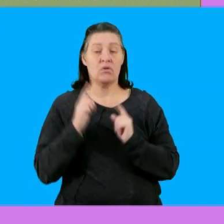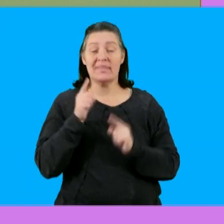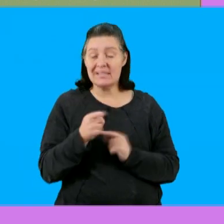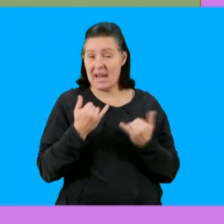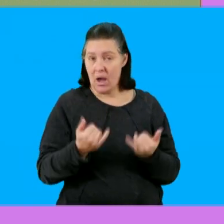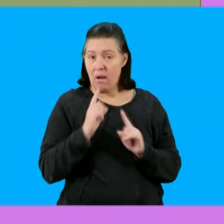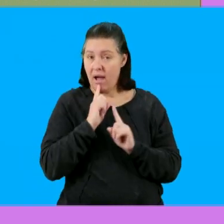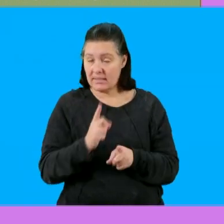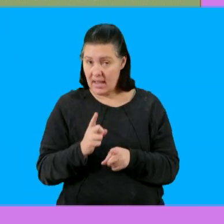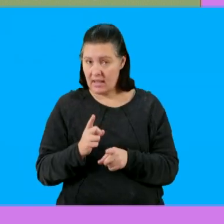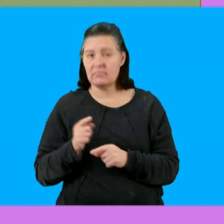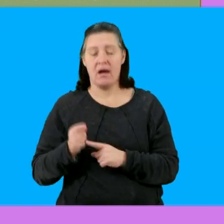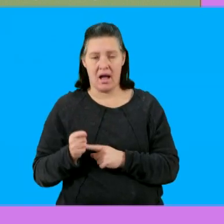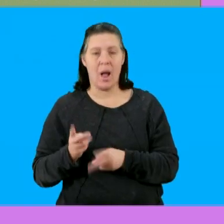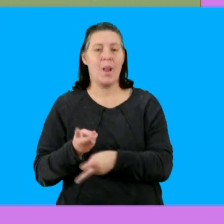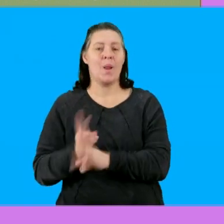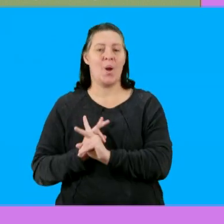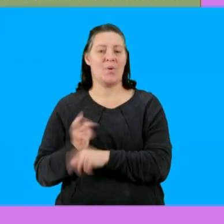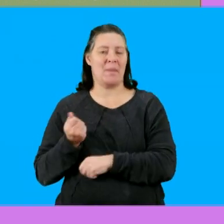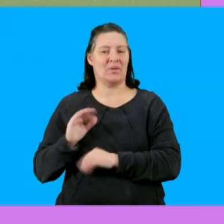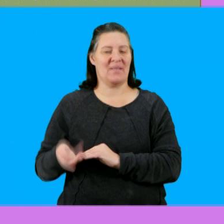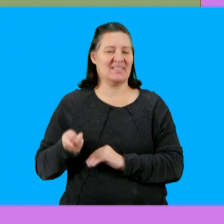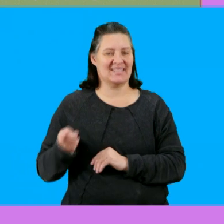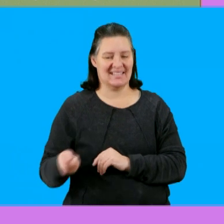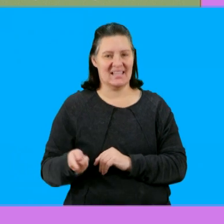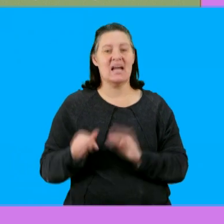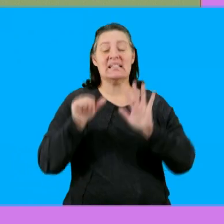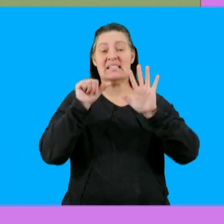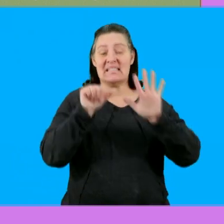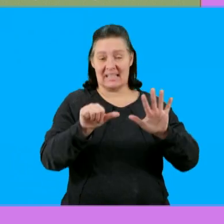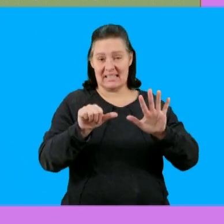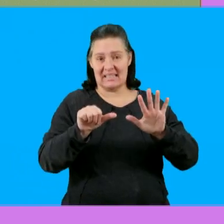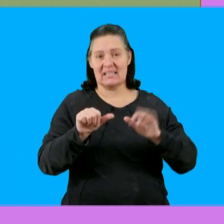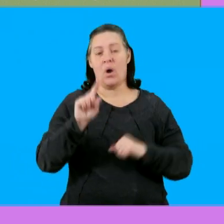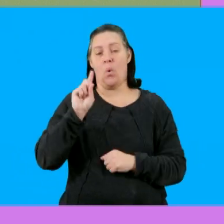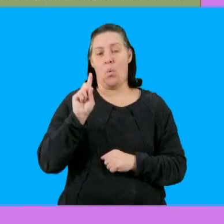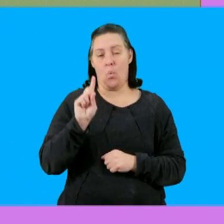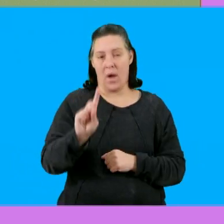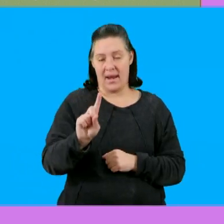So that becomes now our loan amount, basically, right, of